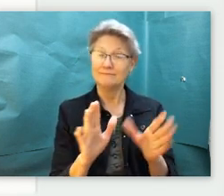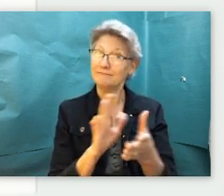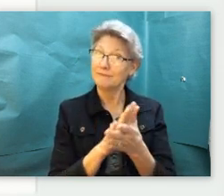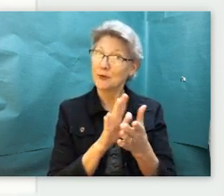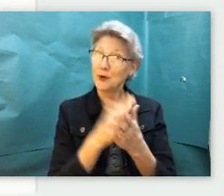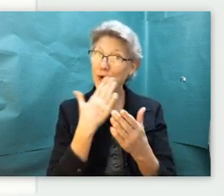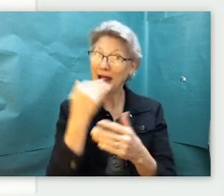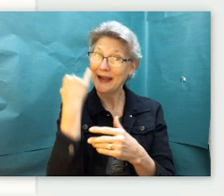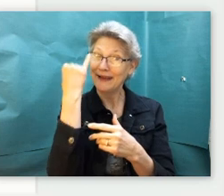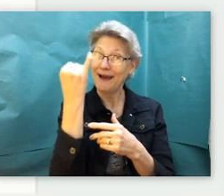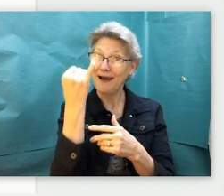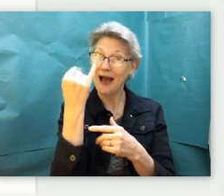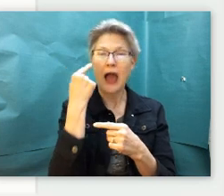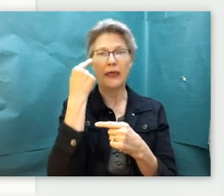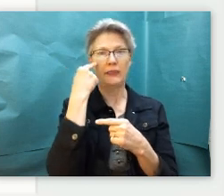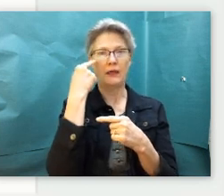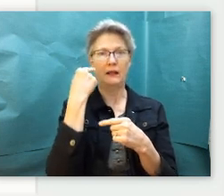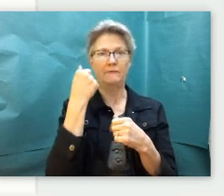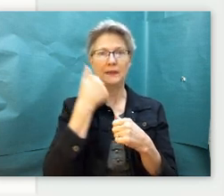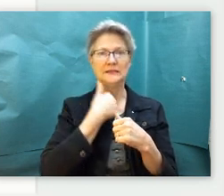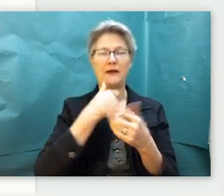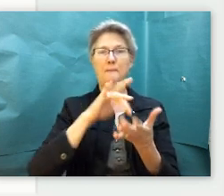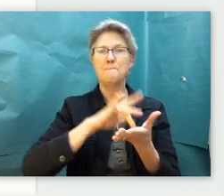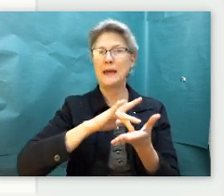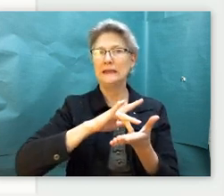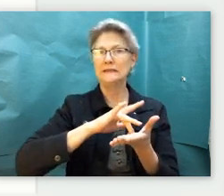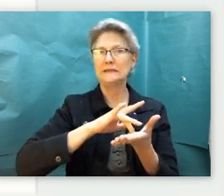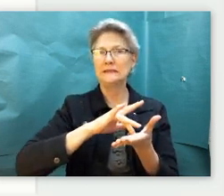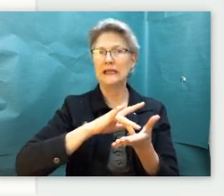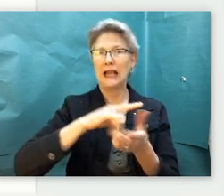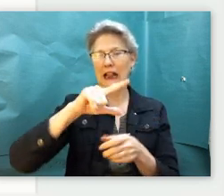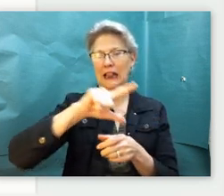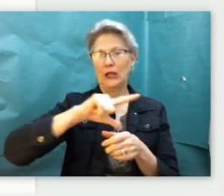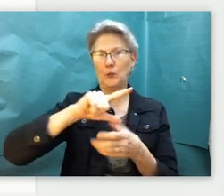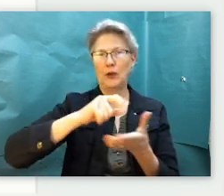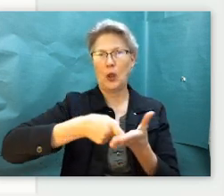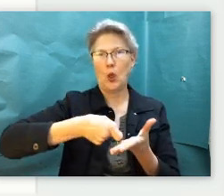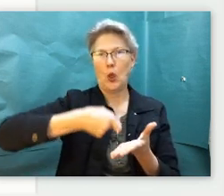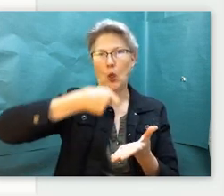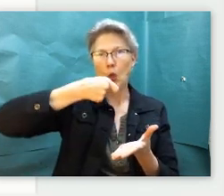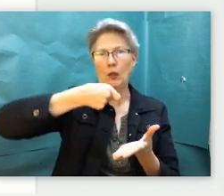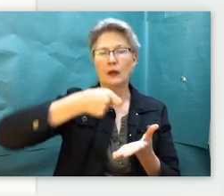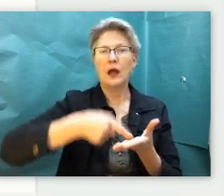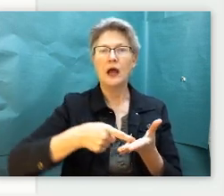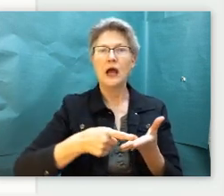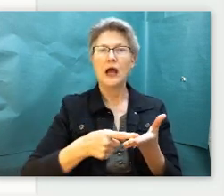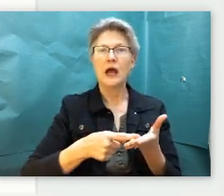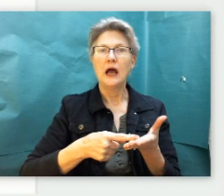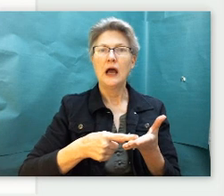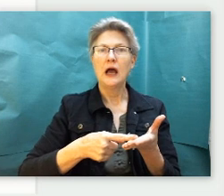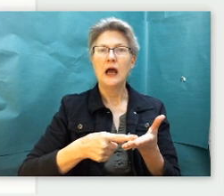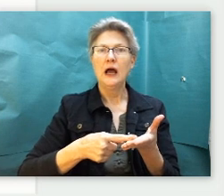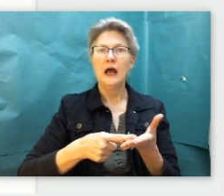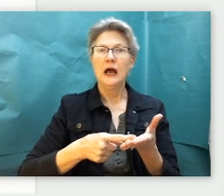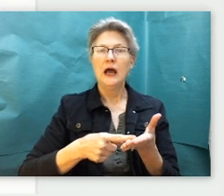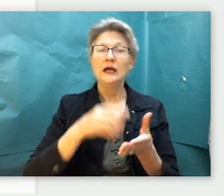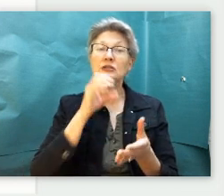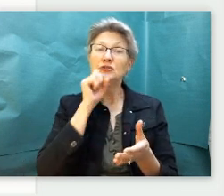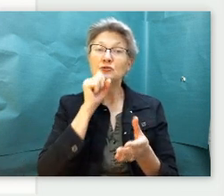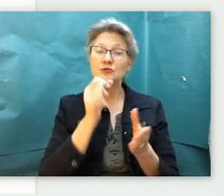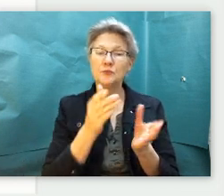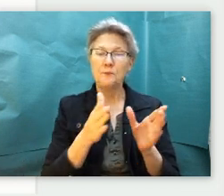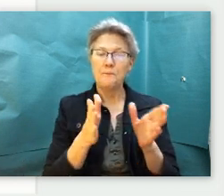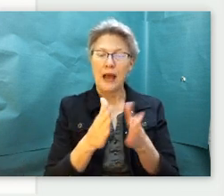Great. I thought of medicine, liquid medicine, a juice box, or toothpaste.